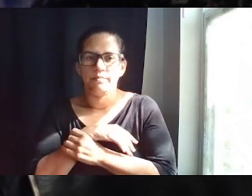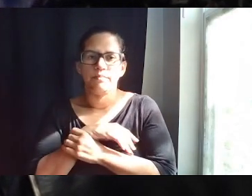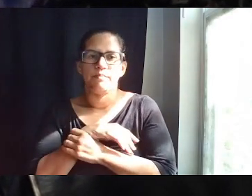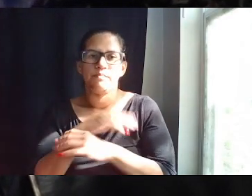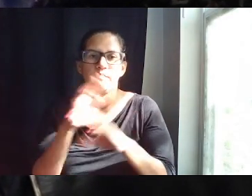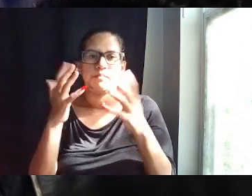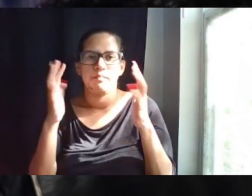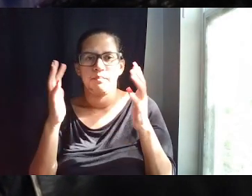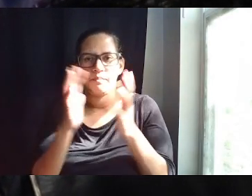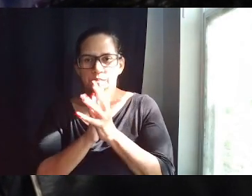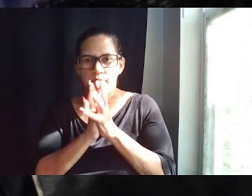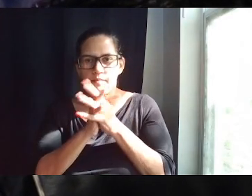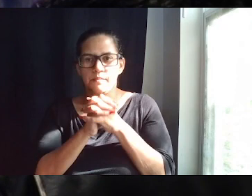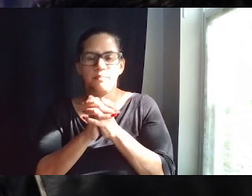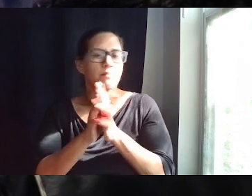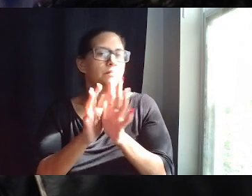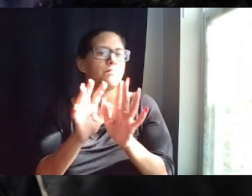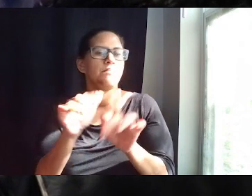Anna,